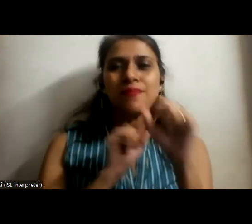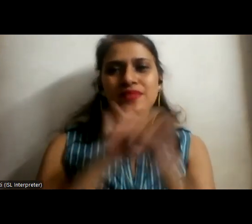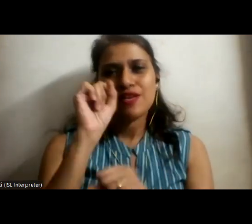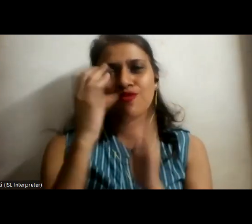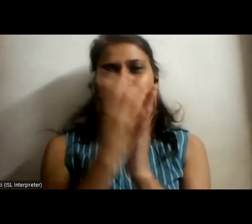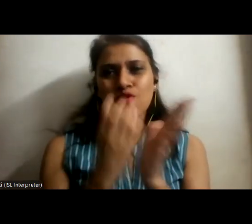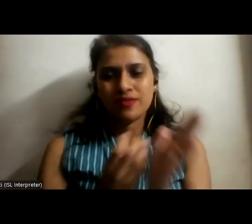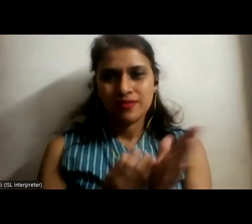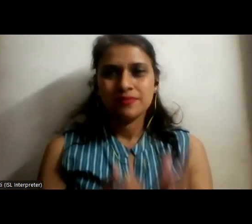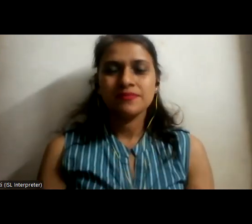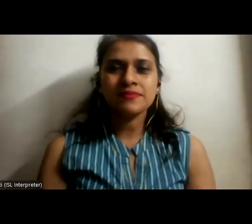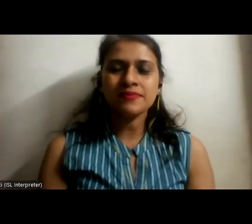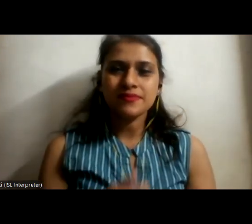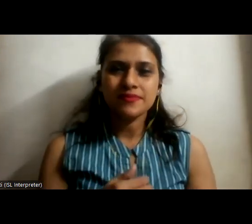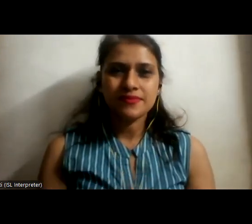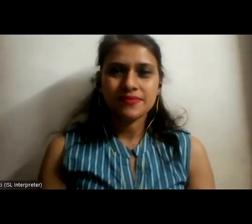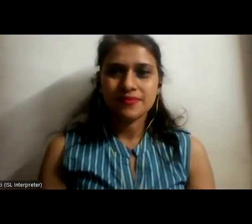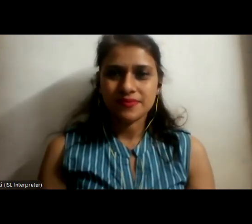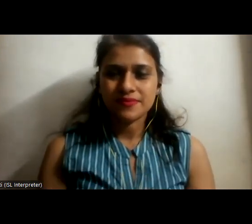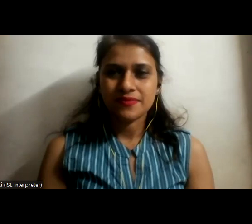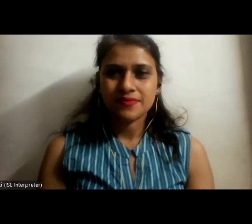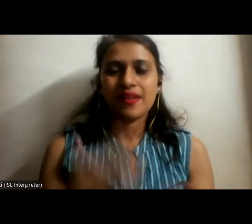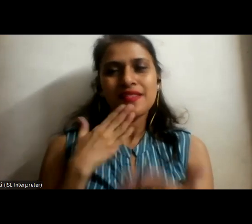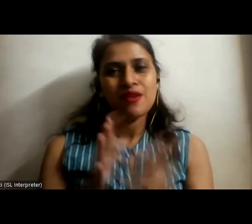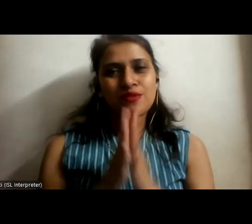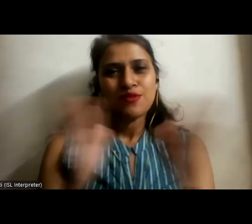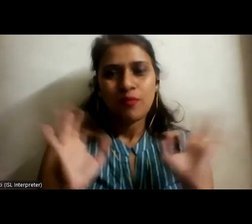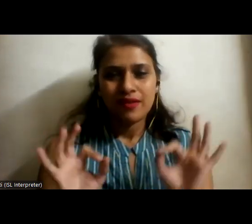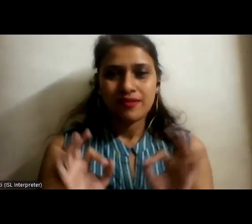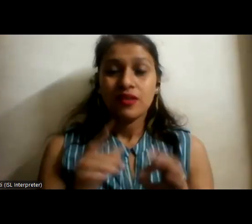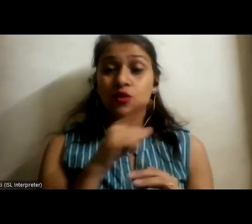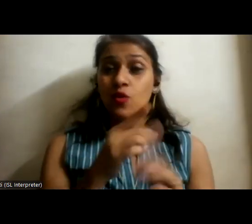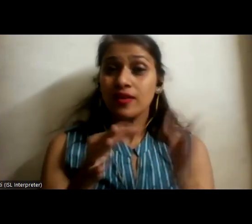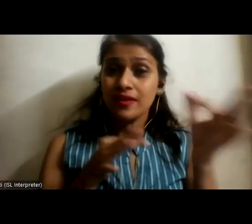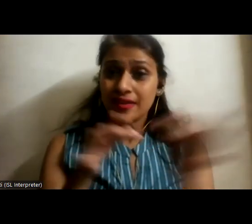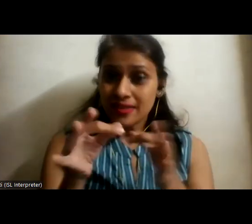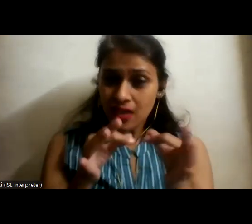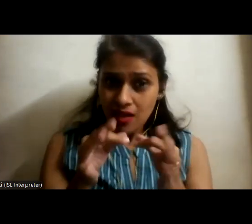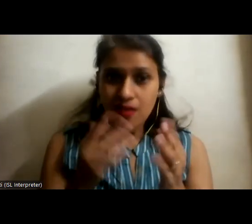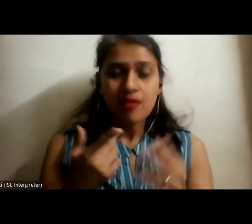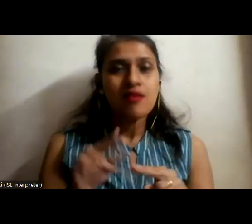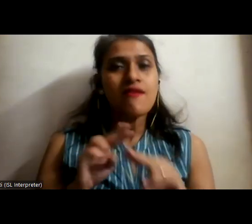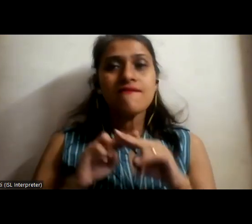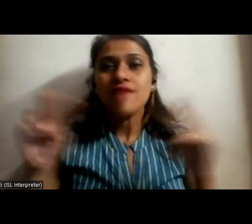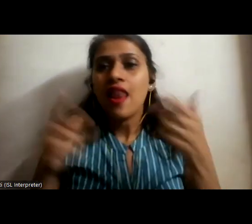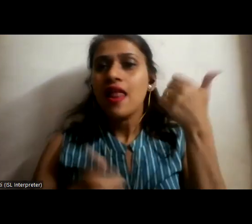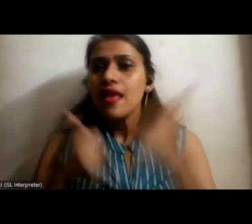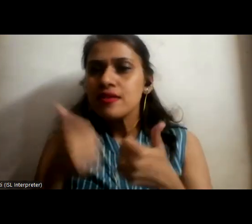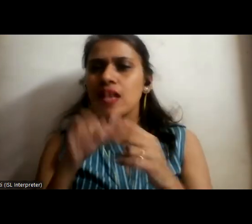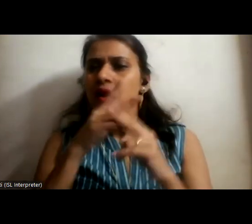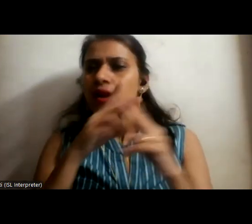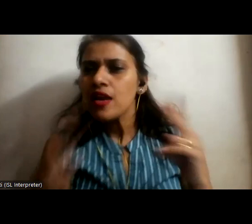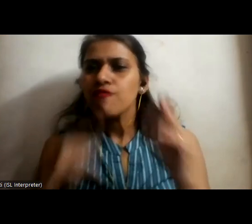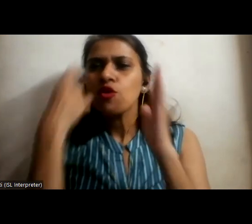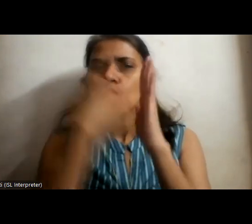this. So thank you so much, everyone. Your instructions for assignments and final exams and other things will follow soon